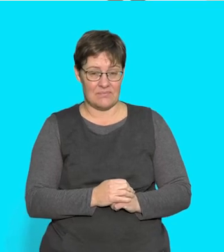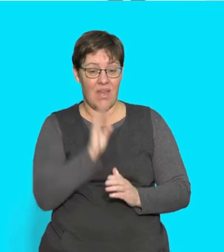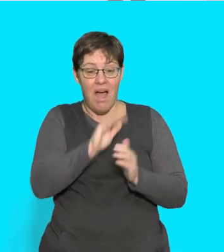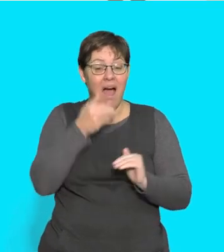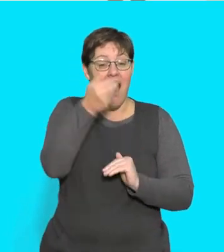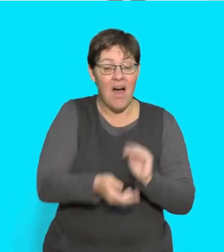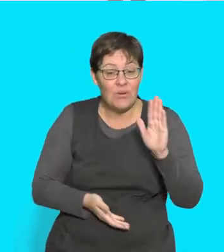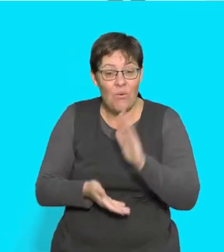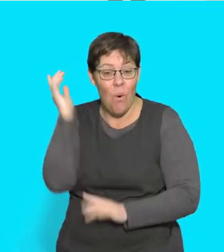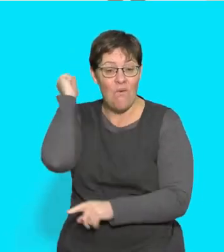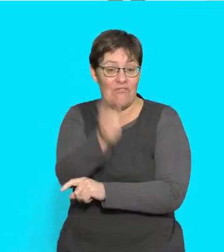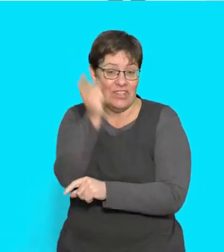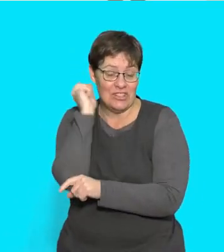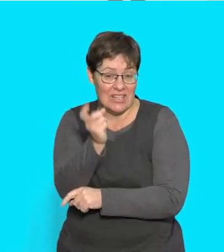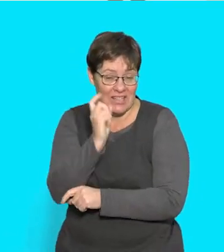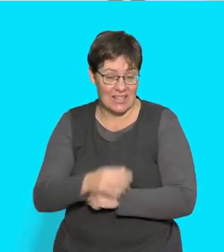After we went fishing,